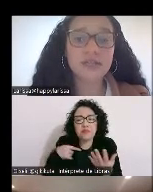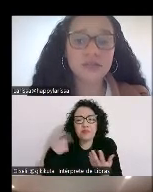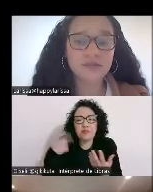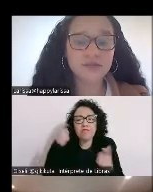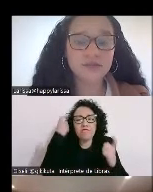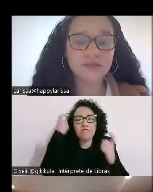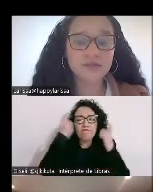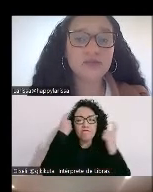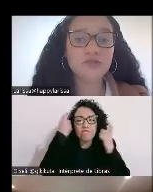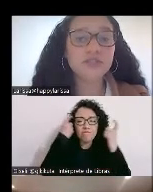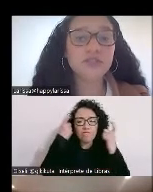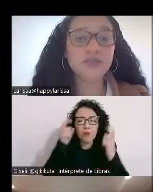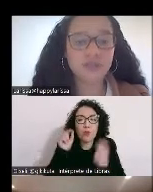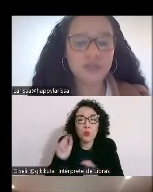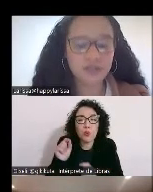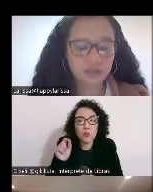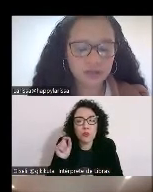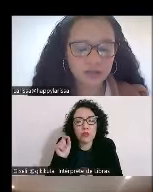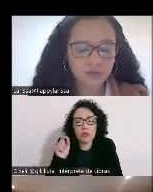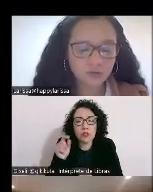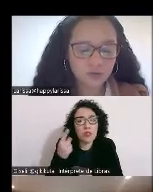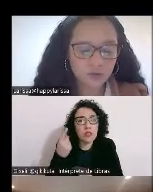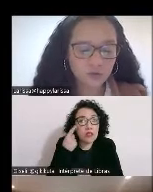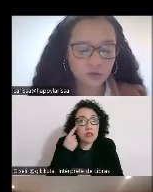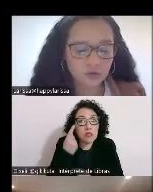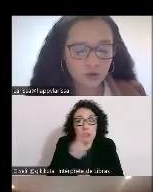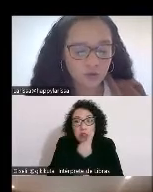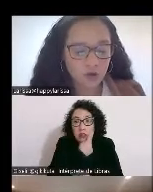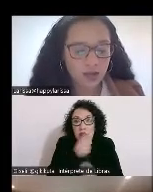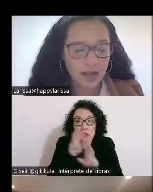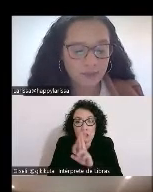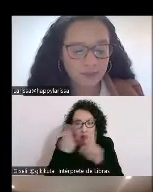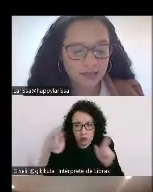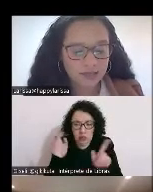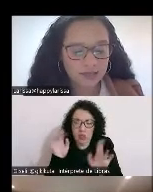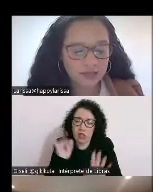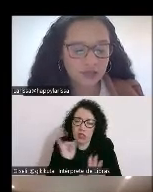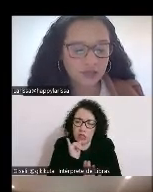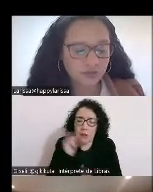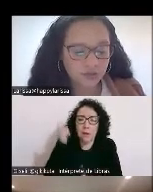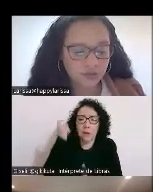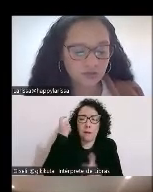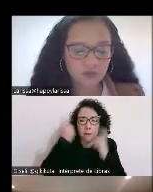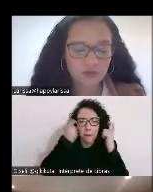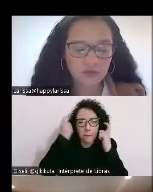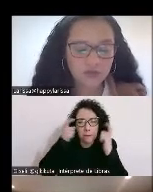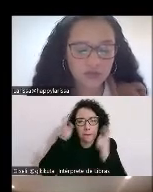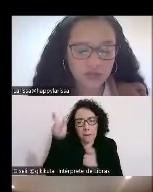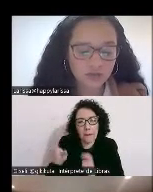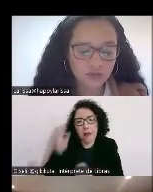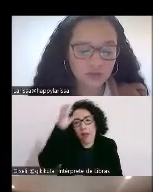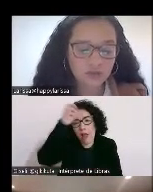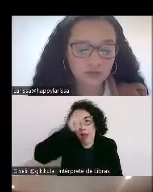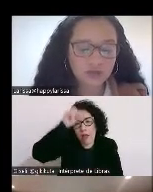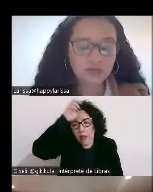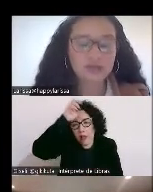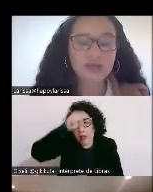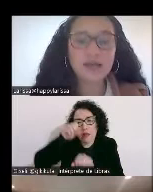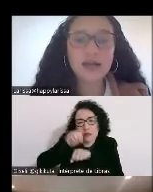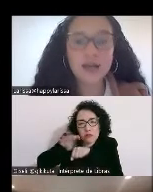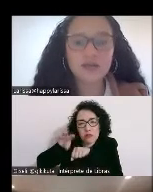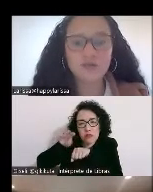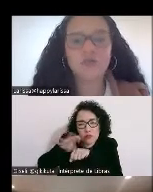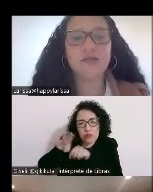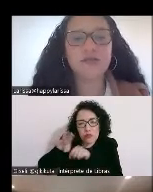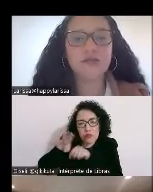lado direito, que é um ponto de vista diferente. Nós nos preocupamos com a aprendizagem indutiva, investigativa e